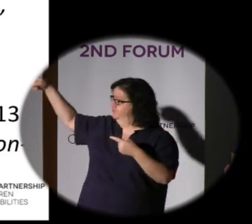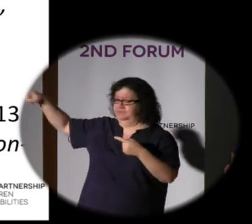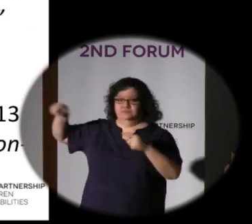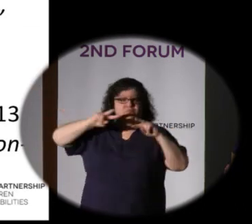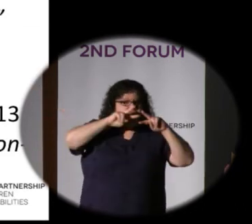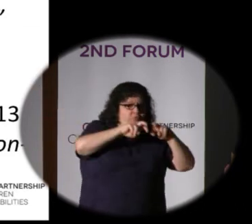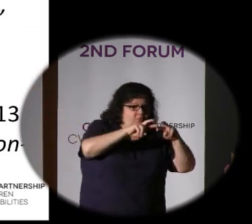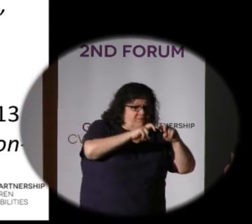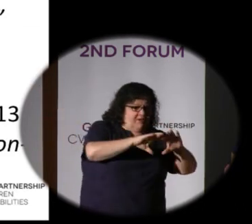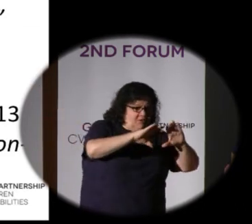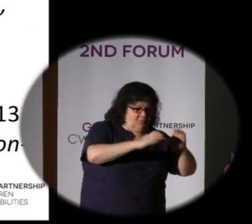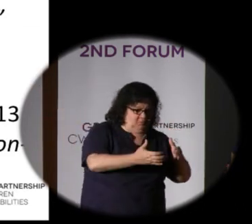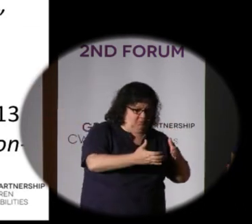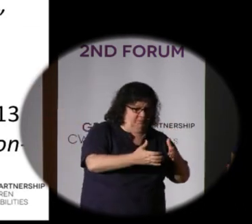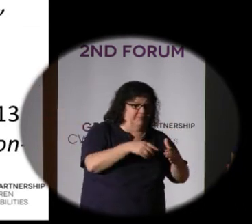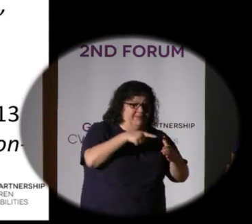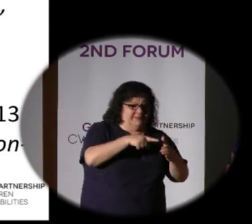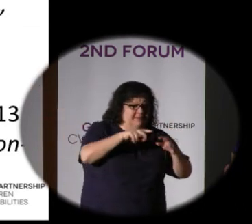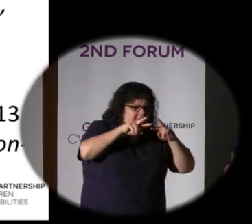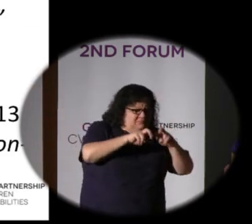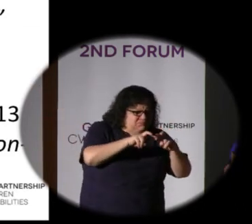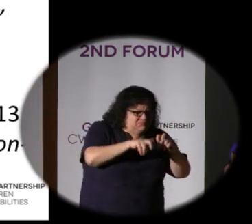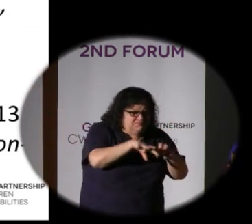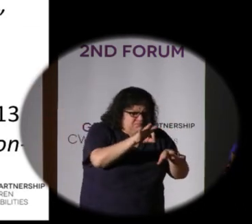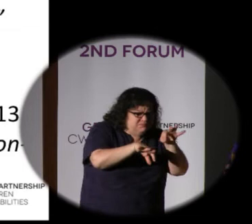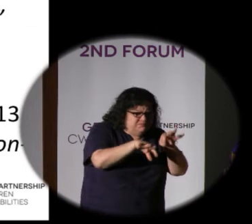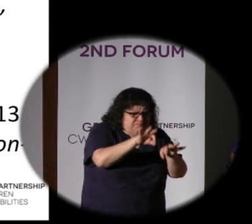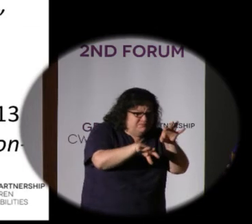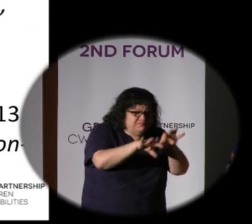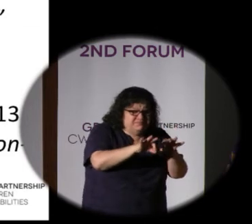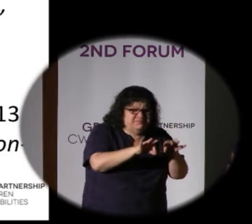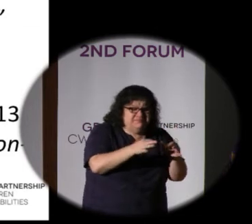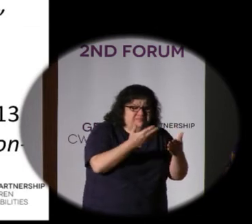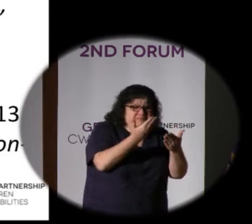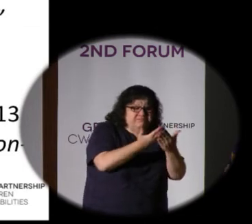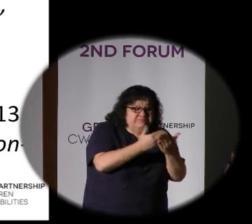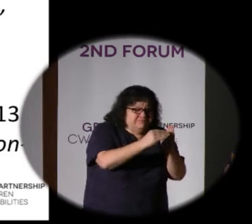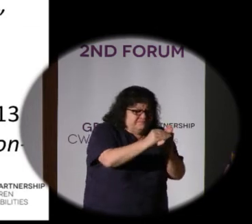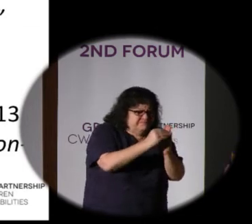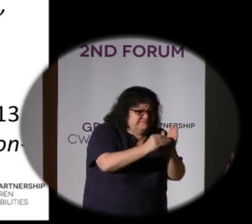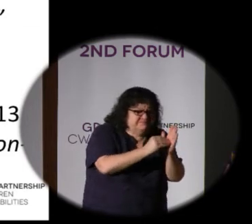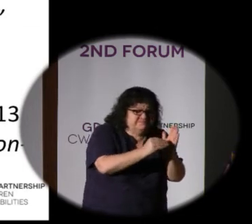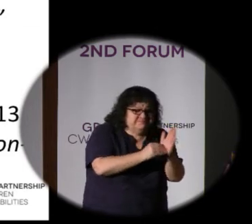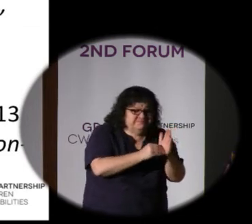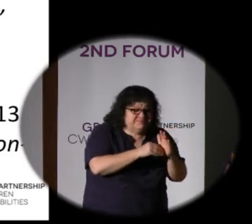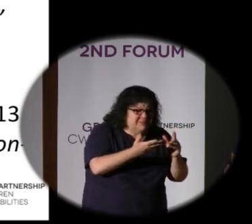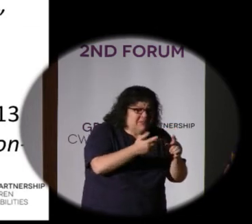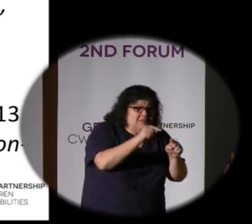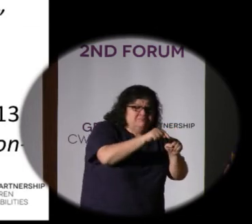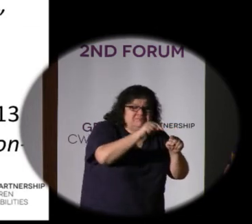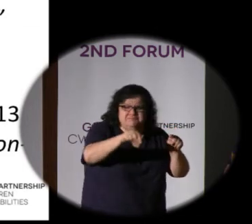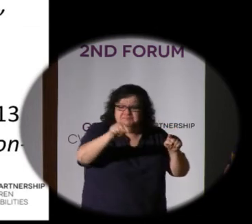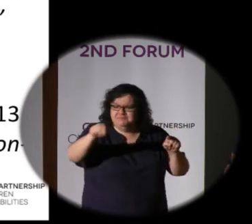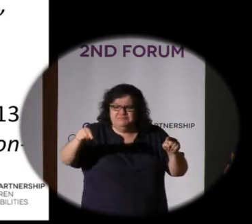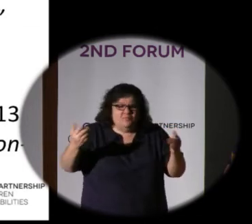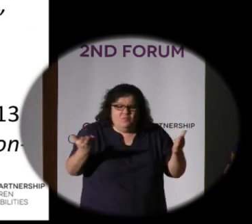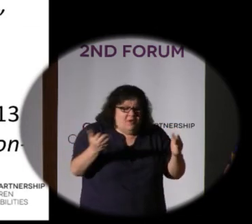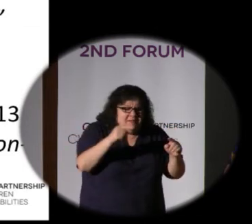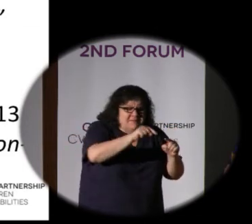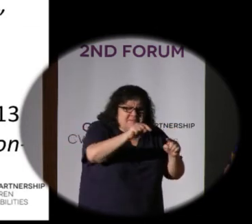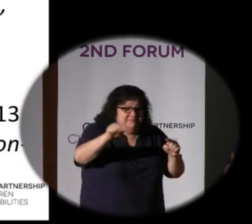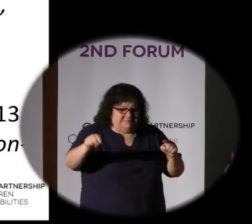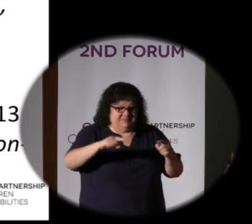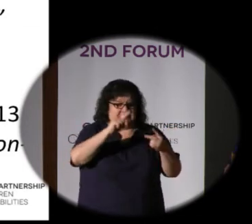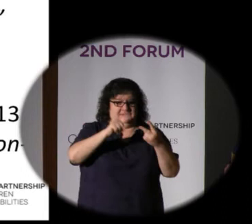evidence. I was involved more in the survey and mapping, and Professor Groce was leading the evidence group. And the 2 major achievements have